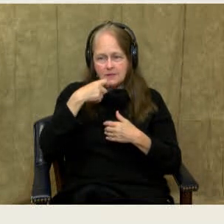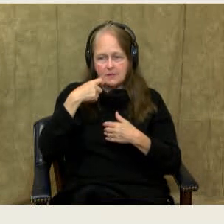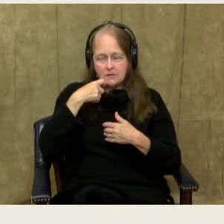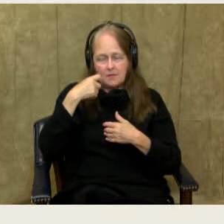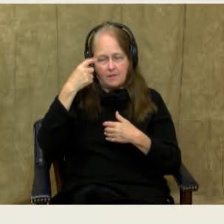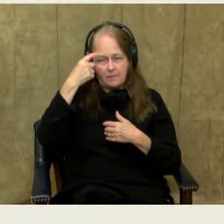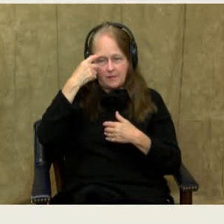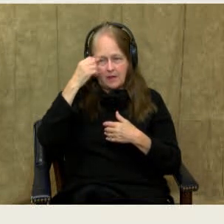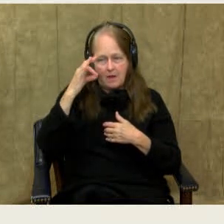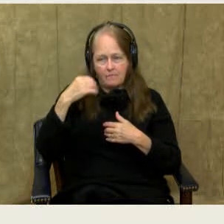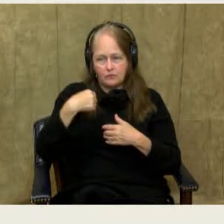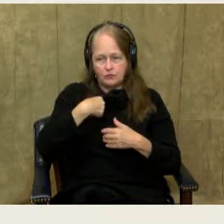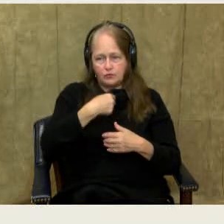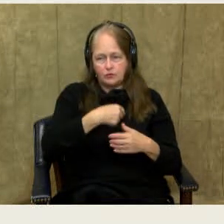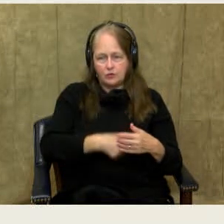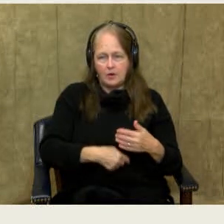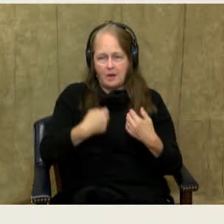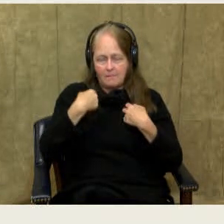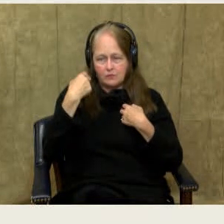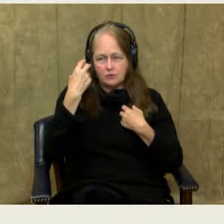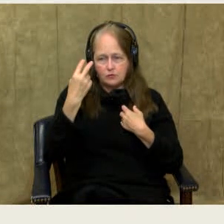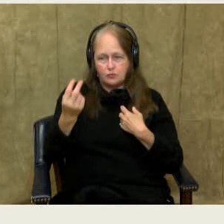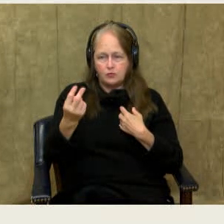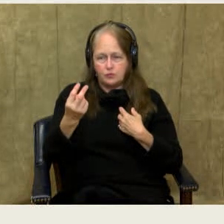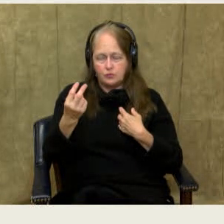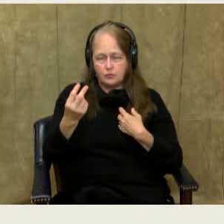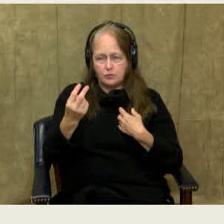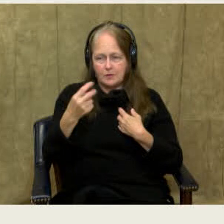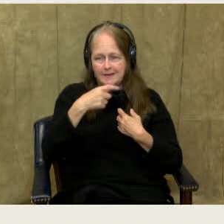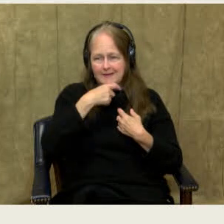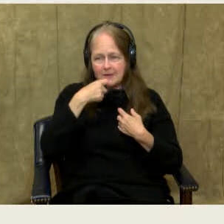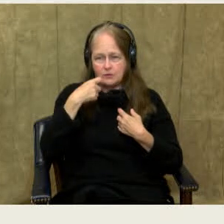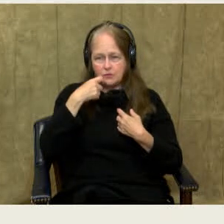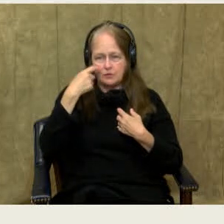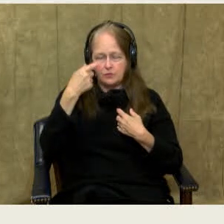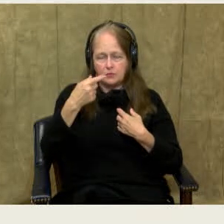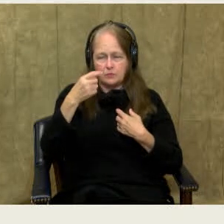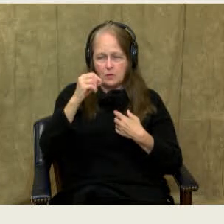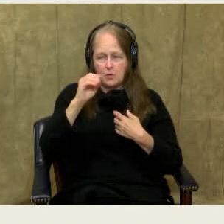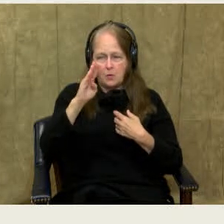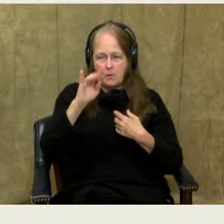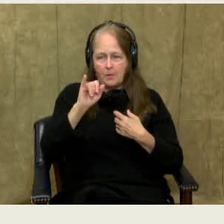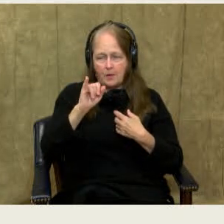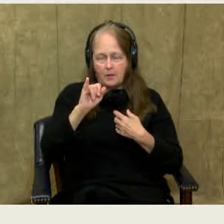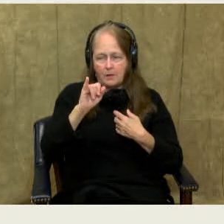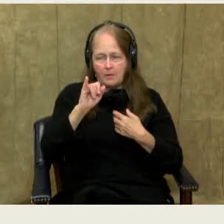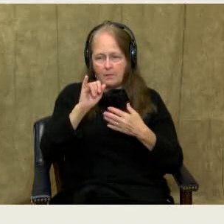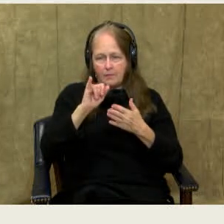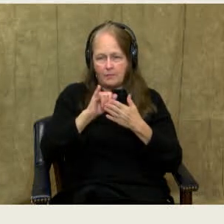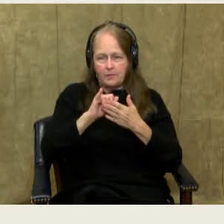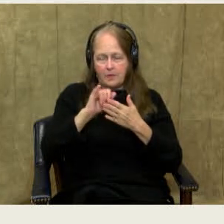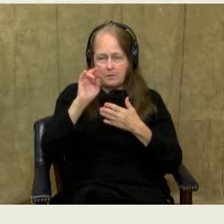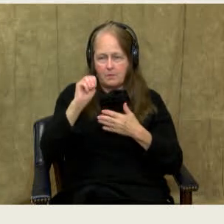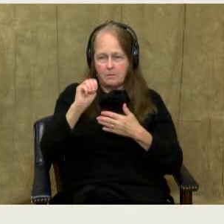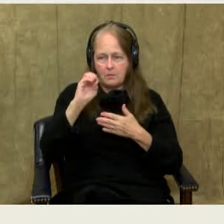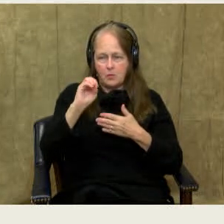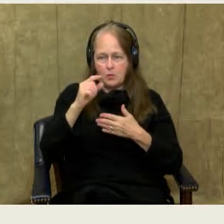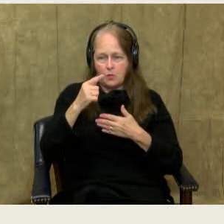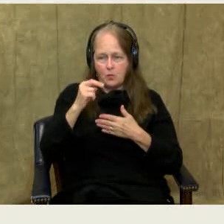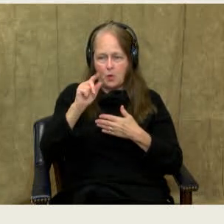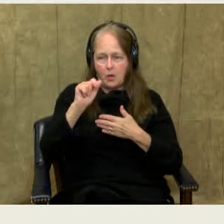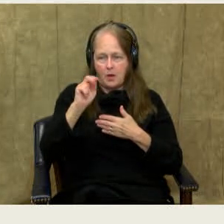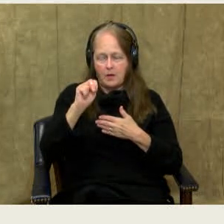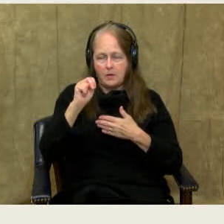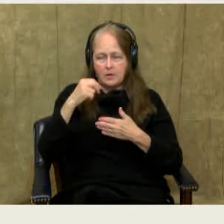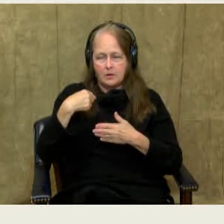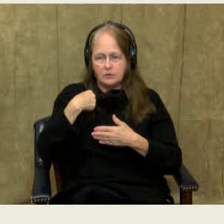China, but they have 2, the Taklamakan to the west and then the Gobi Desert, which is part of Mongolia and China. And then